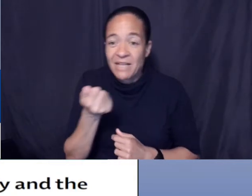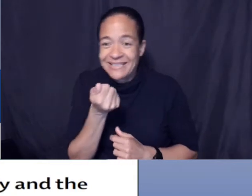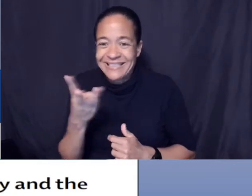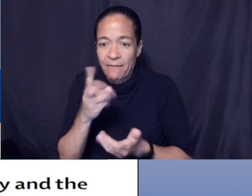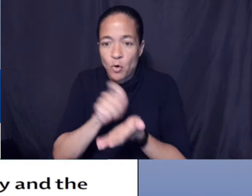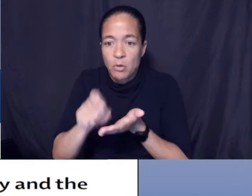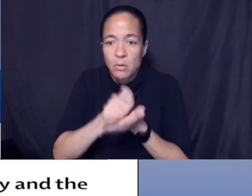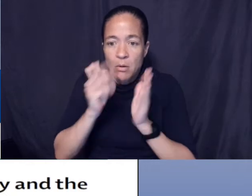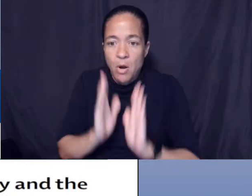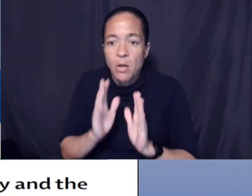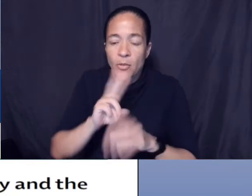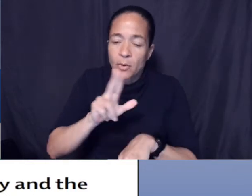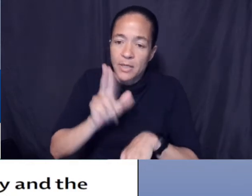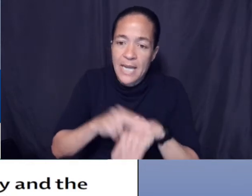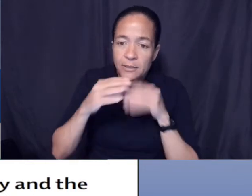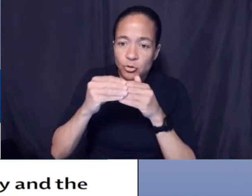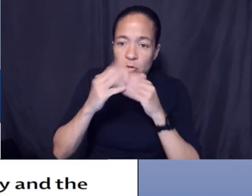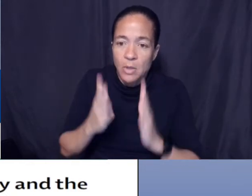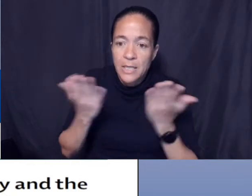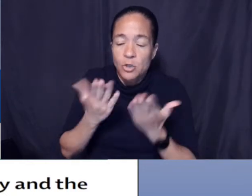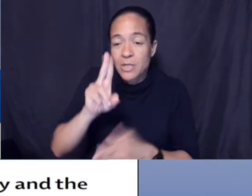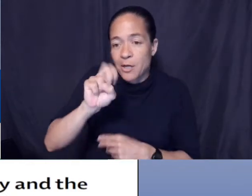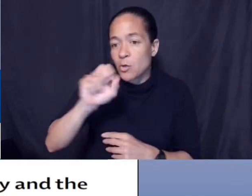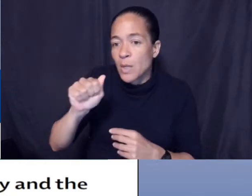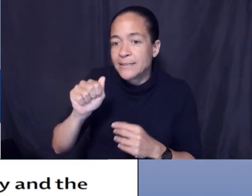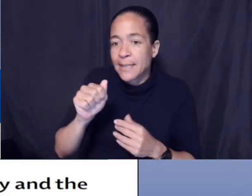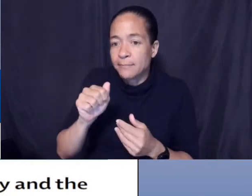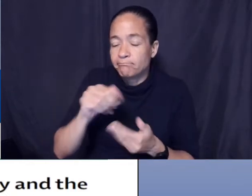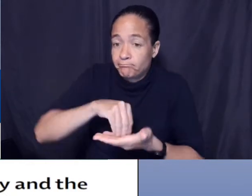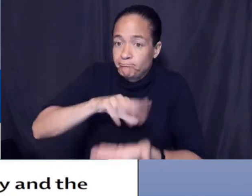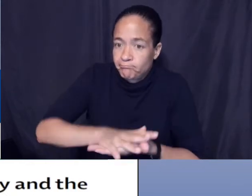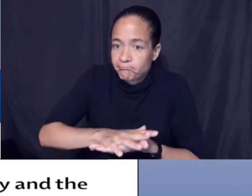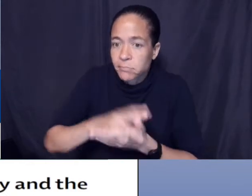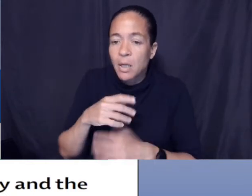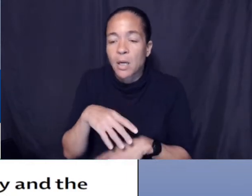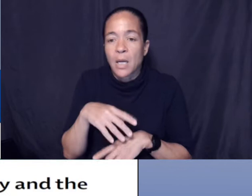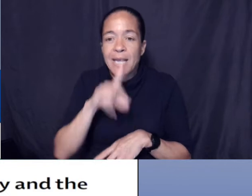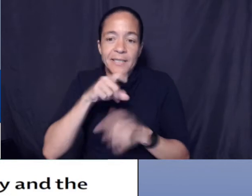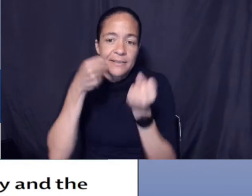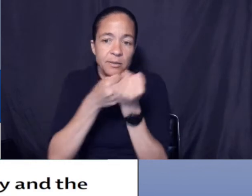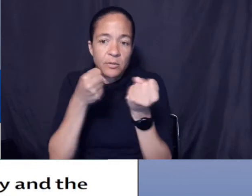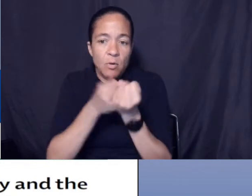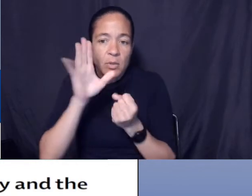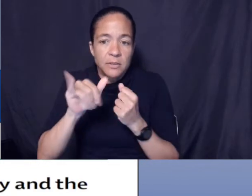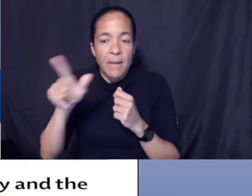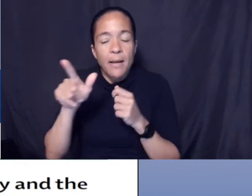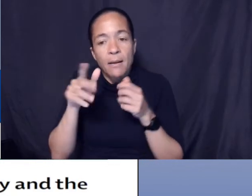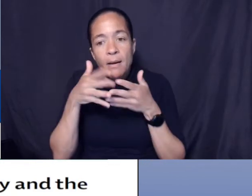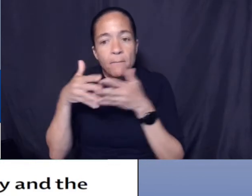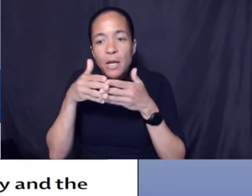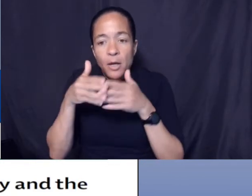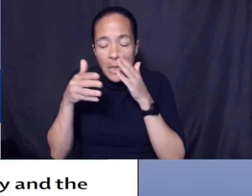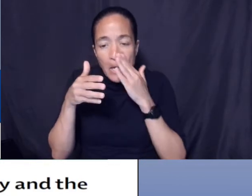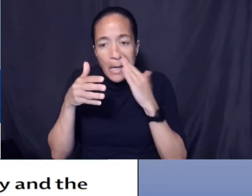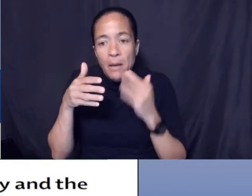of the authors that are national leaders here in the US listed, and it has been endorsed by our American Academy of Pediatrics Section of Infectious